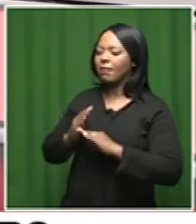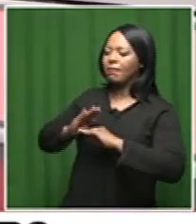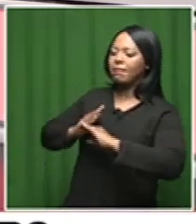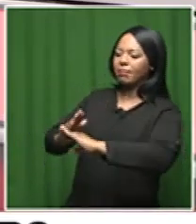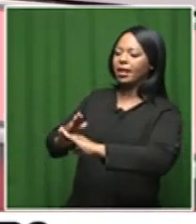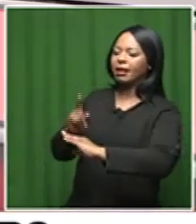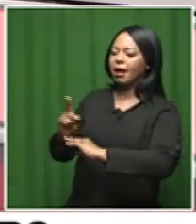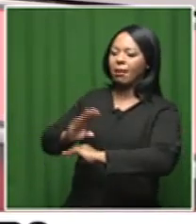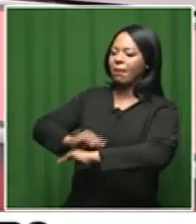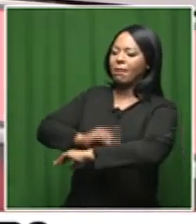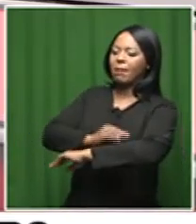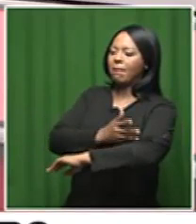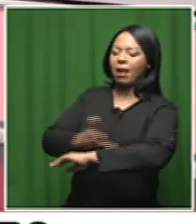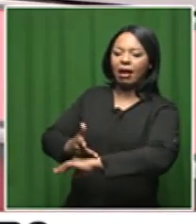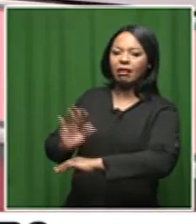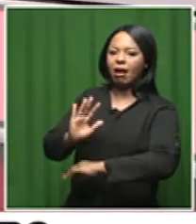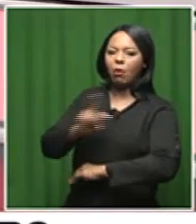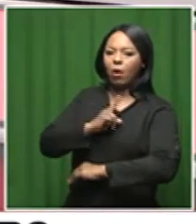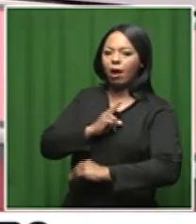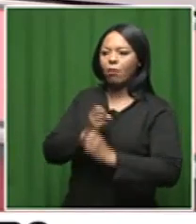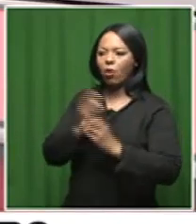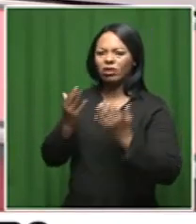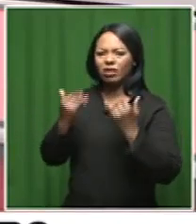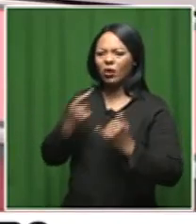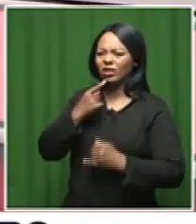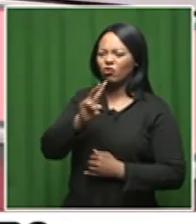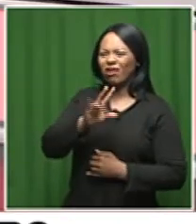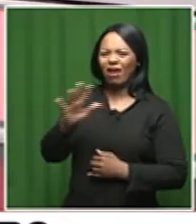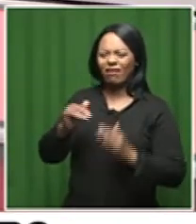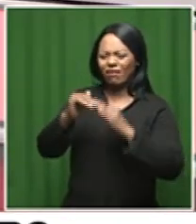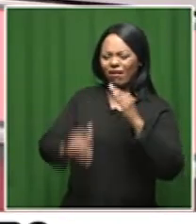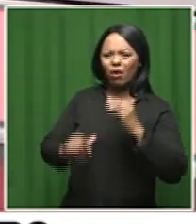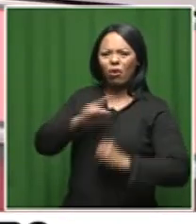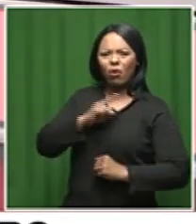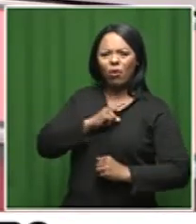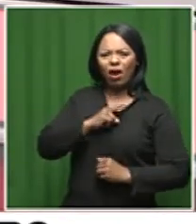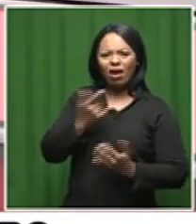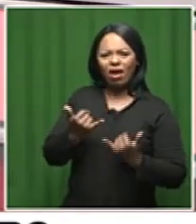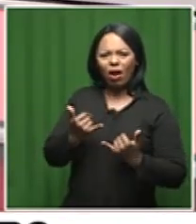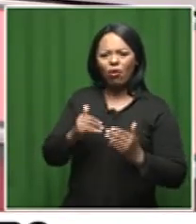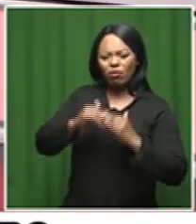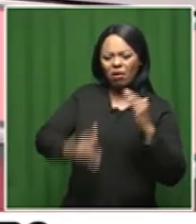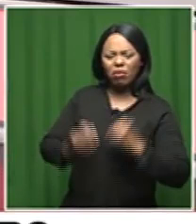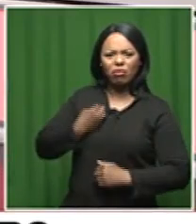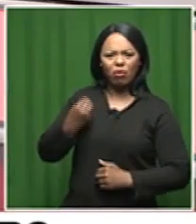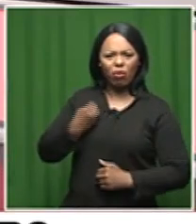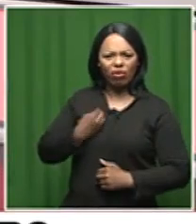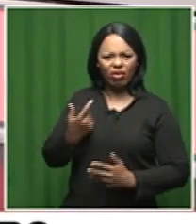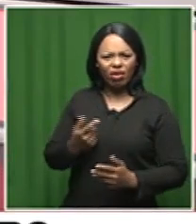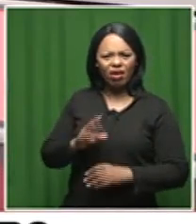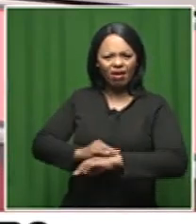earlier on in the show, I did mention that a lot of these people are under 25, but why are these cancers more prevalent and problematic in younger patients?